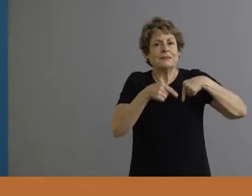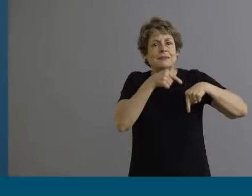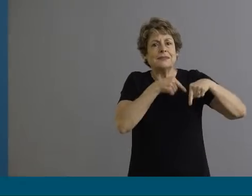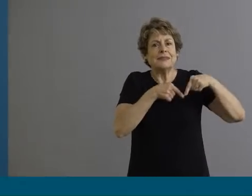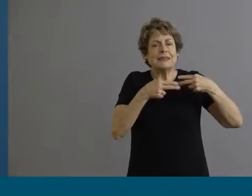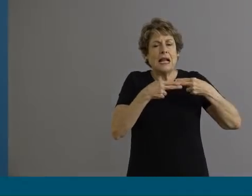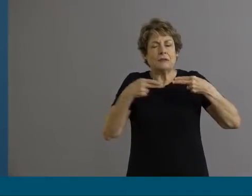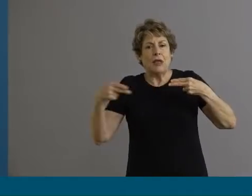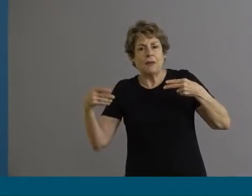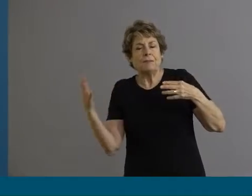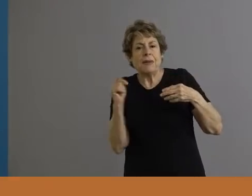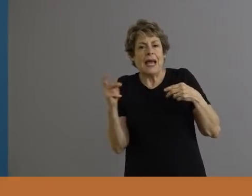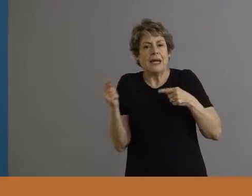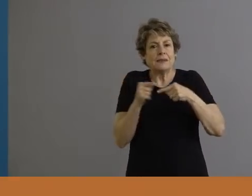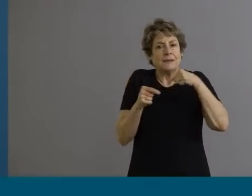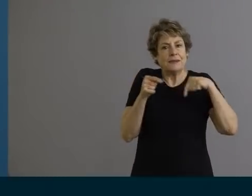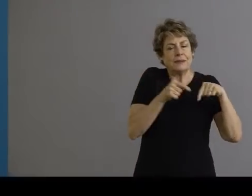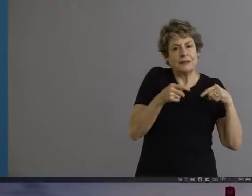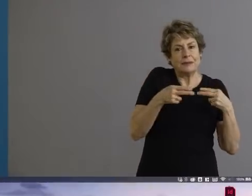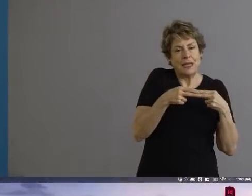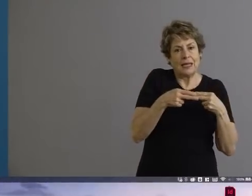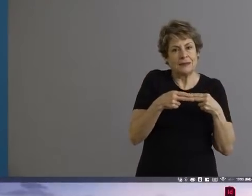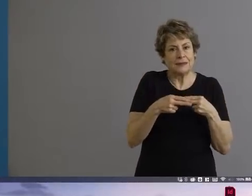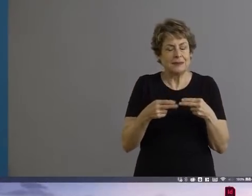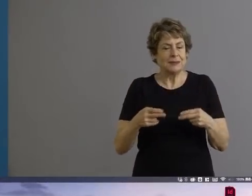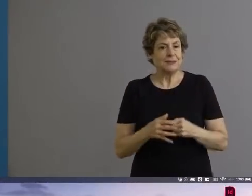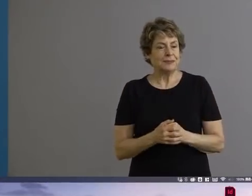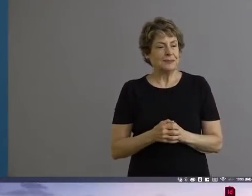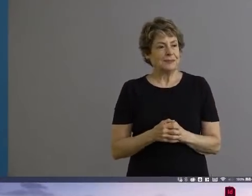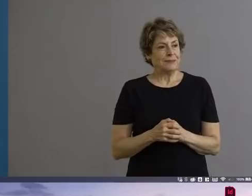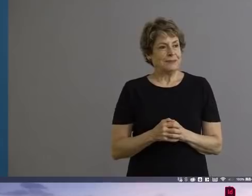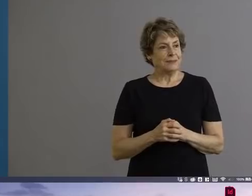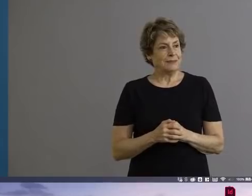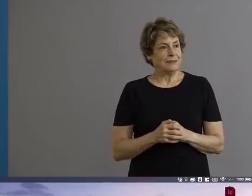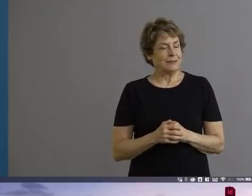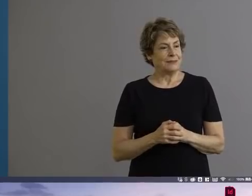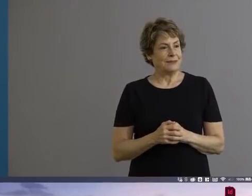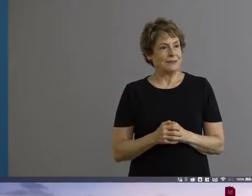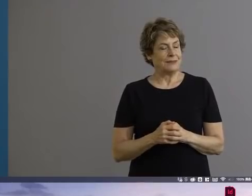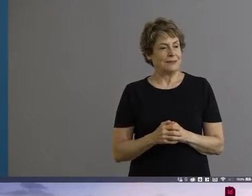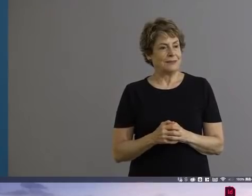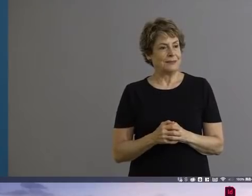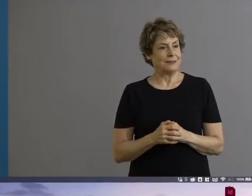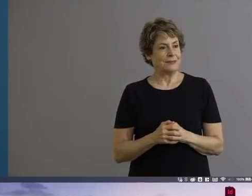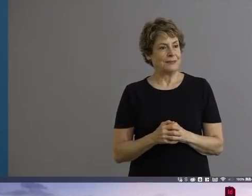So the last slide is, there we go.